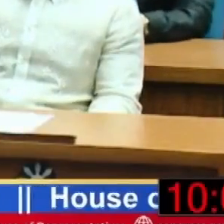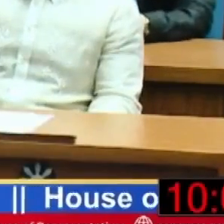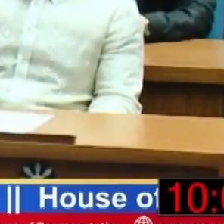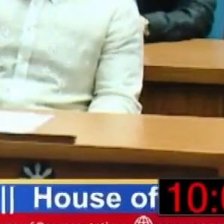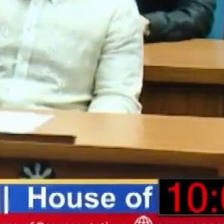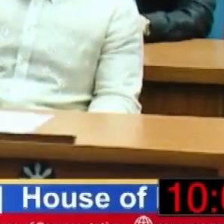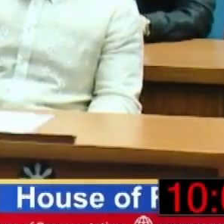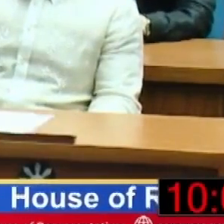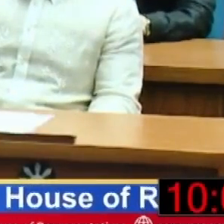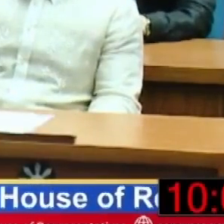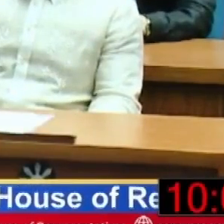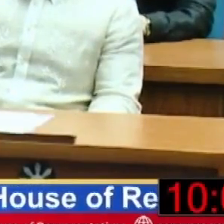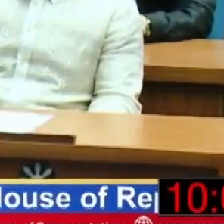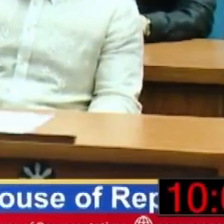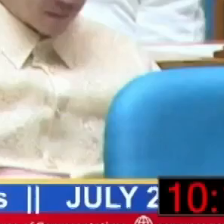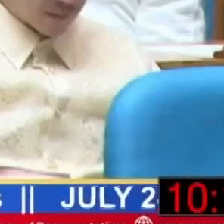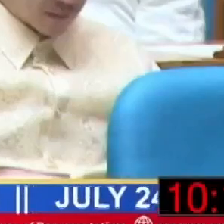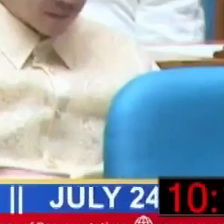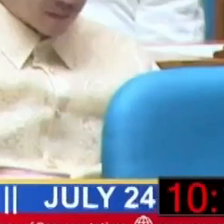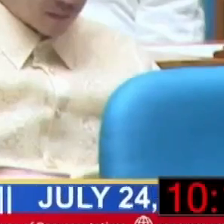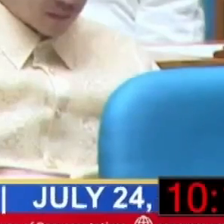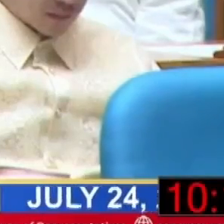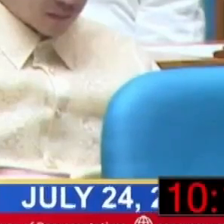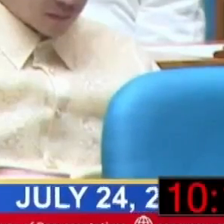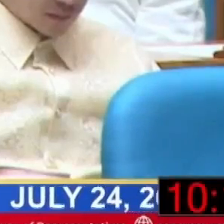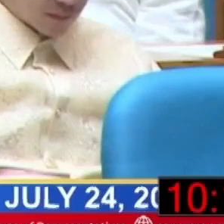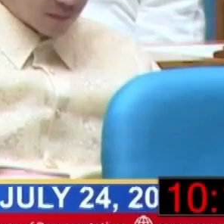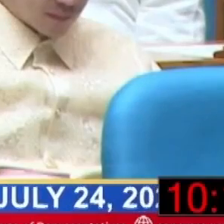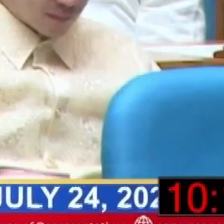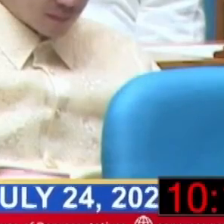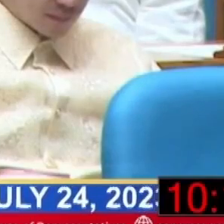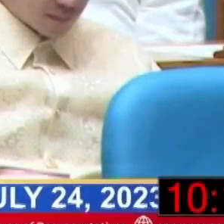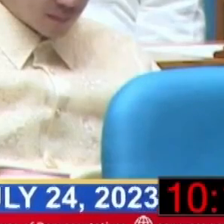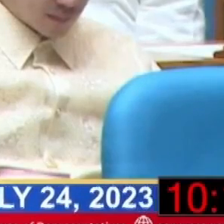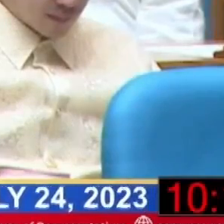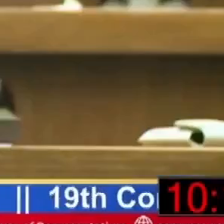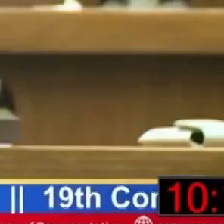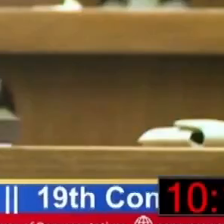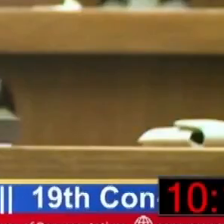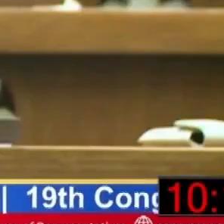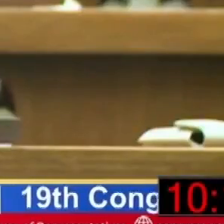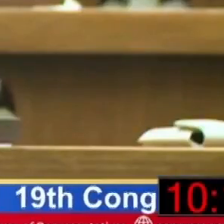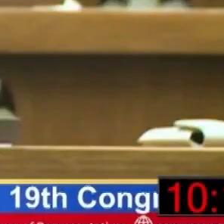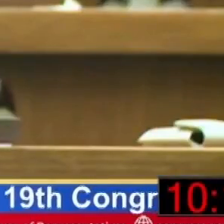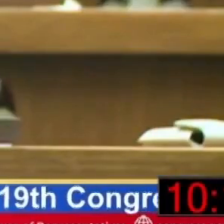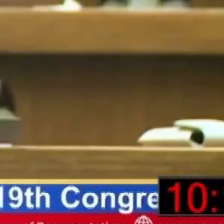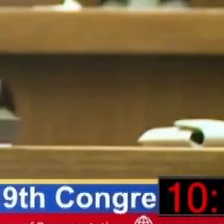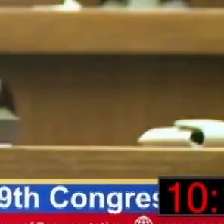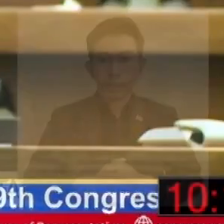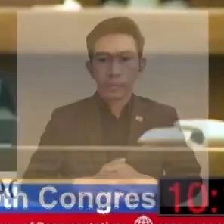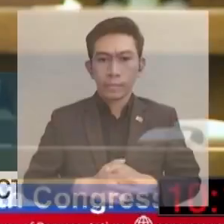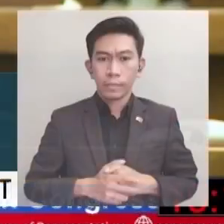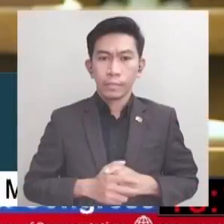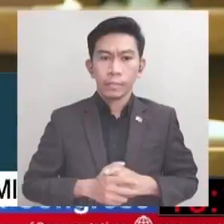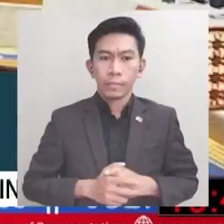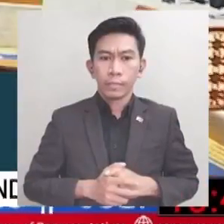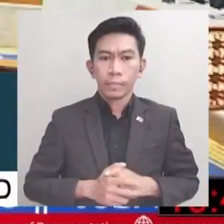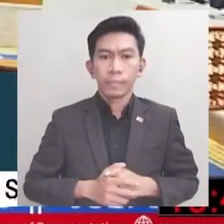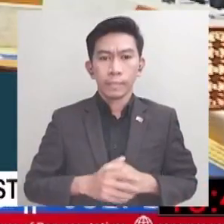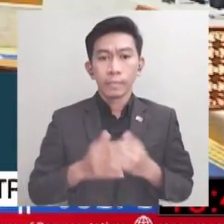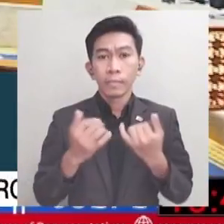Martin Romualdez led the session's opening, and in his message, he said that the lower chamber will focus on 20